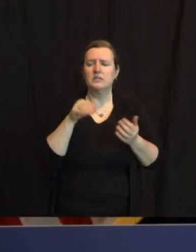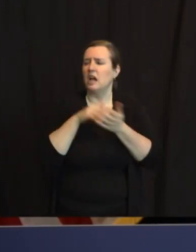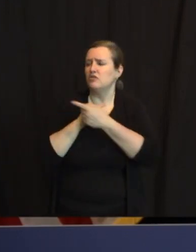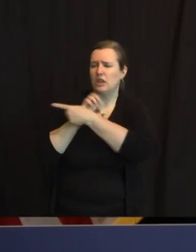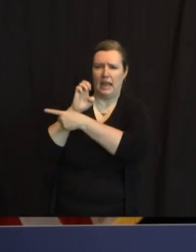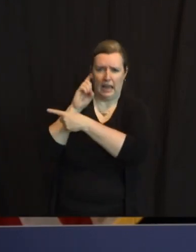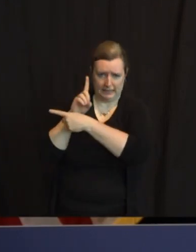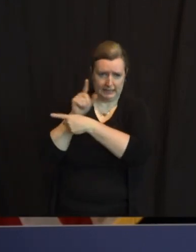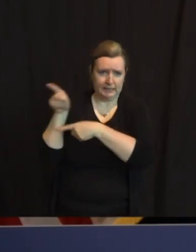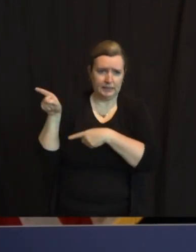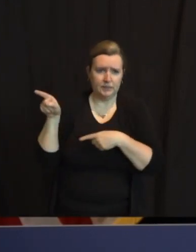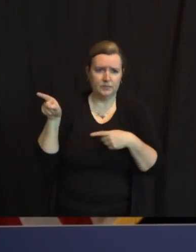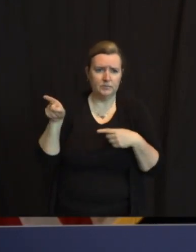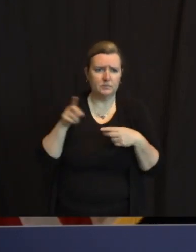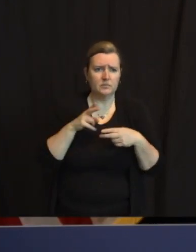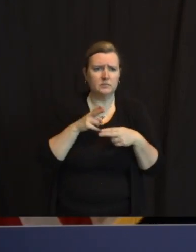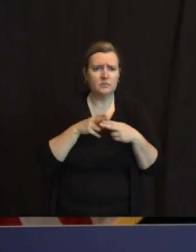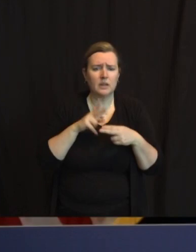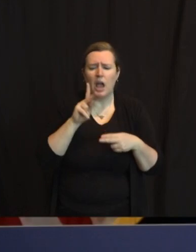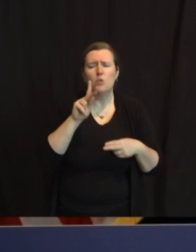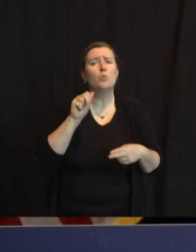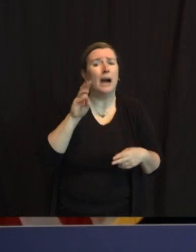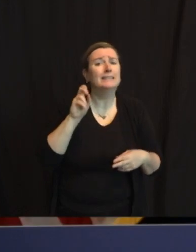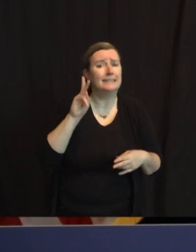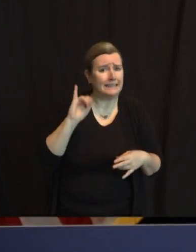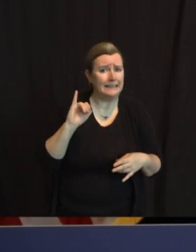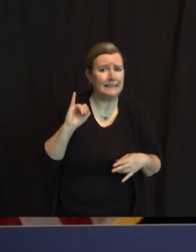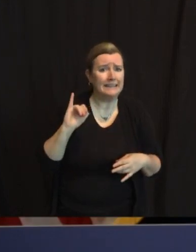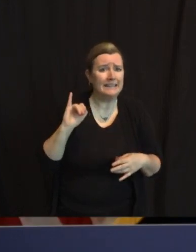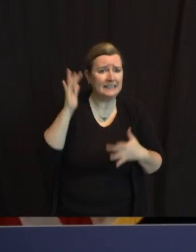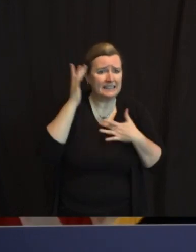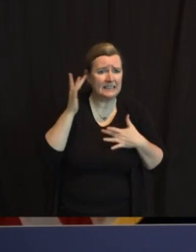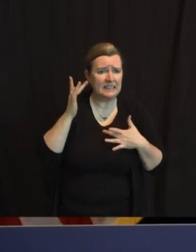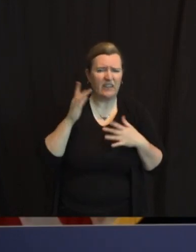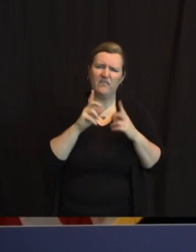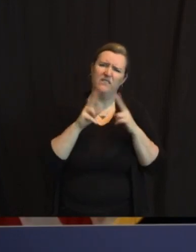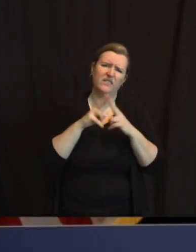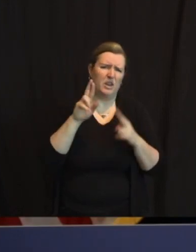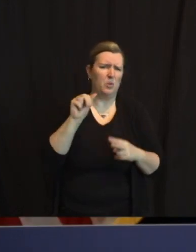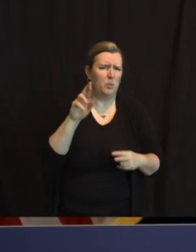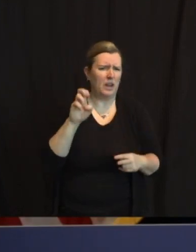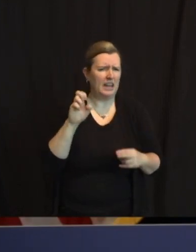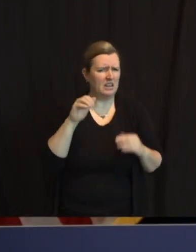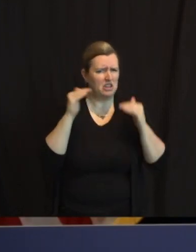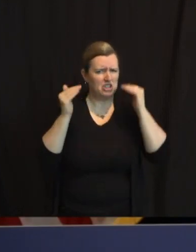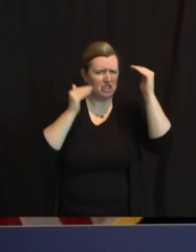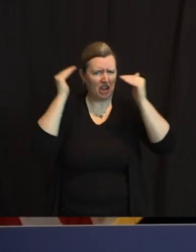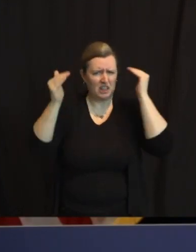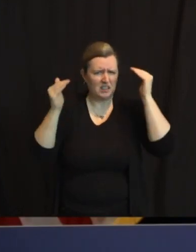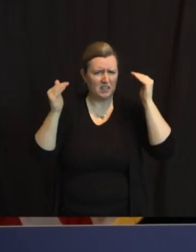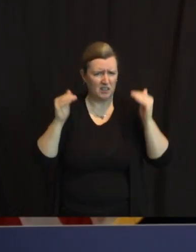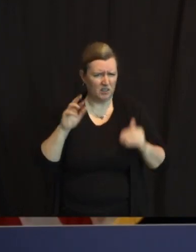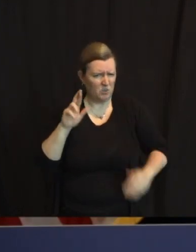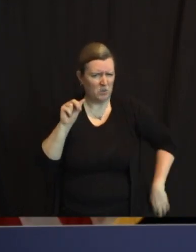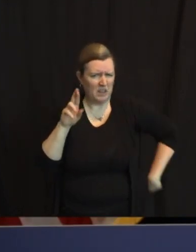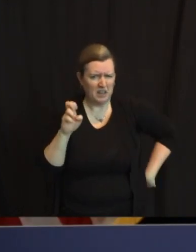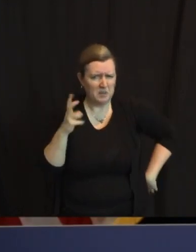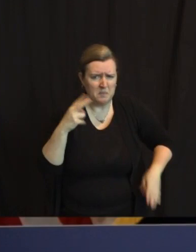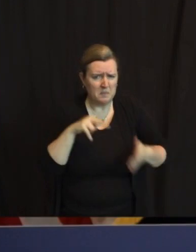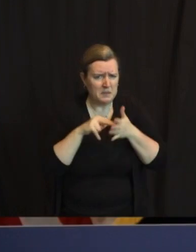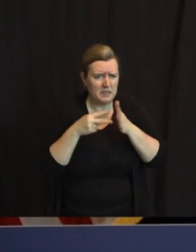that Kawasaki disease is very rare in adults. Can you give us a sense of how rare or common it is in terms